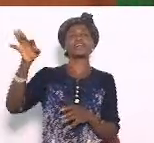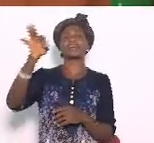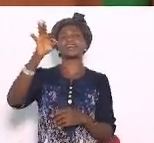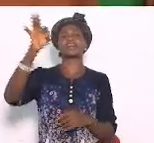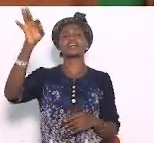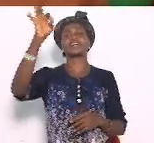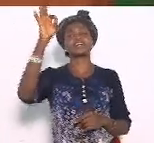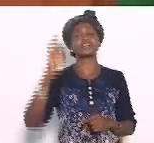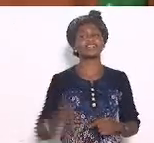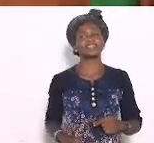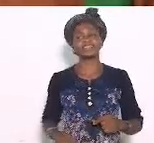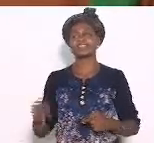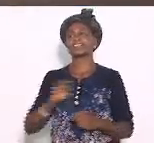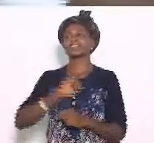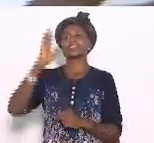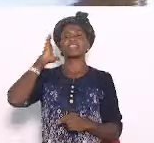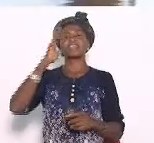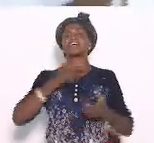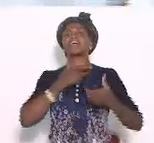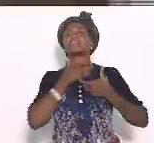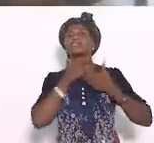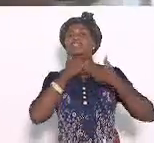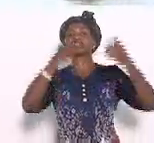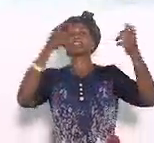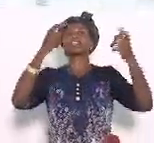Jesus I will